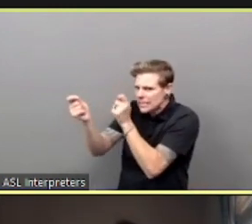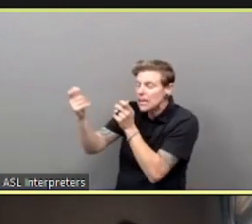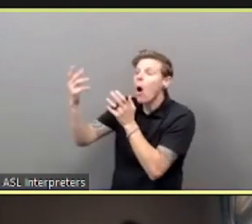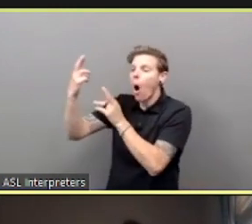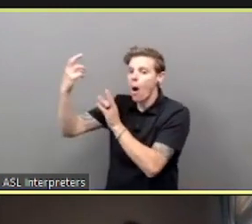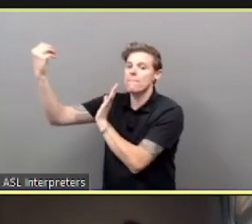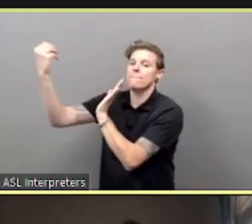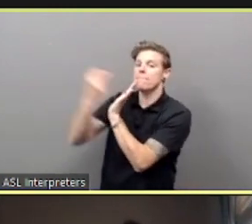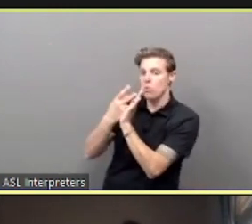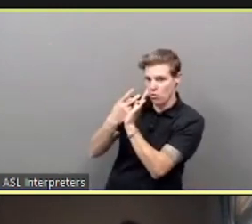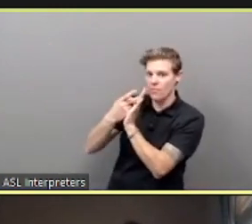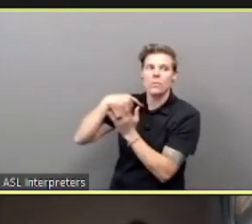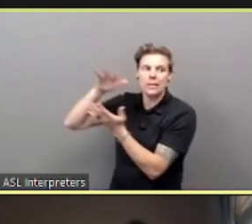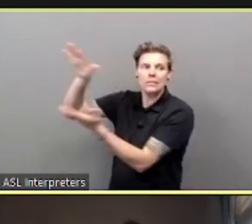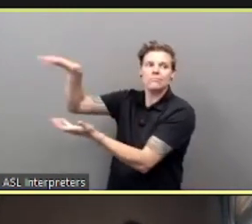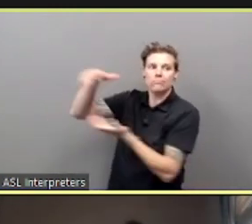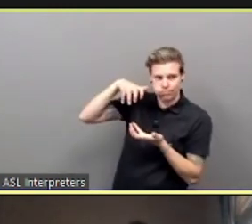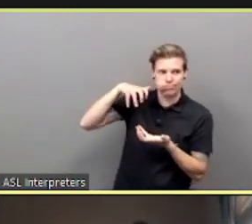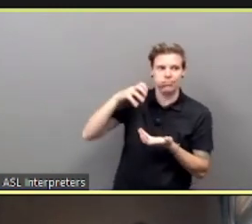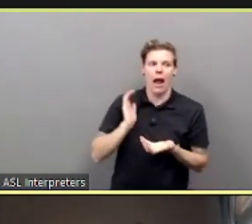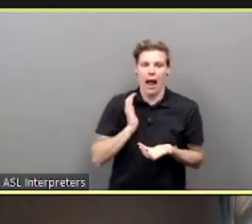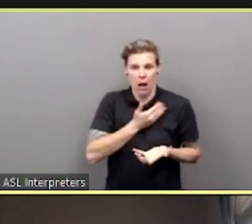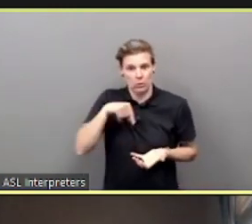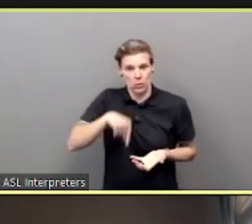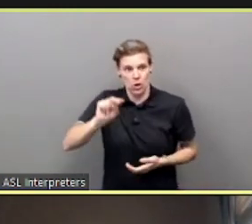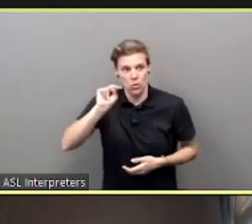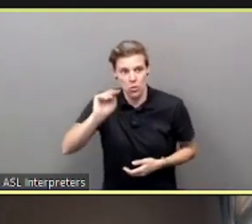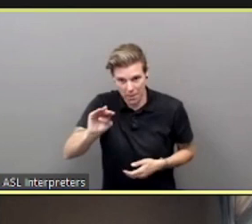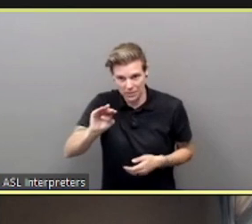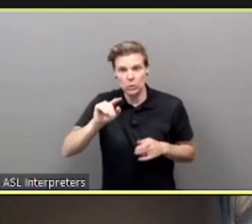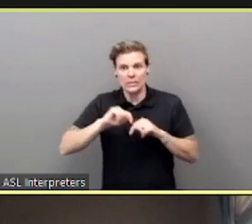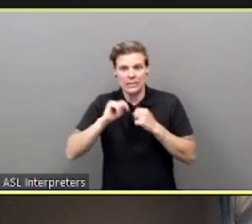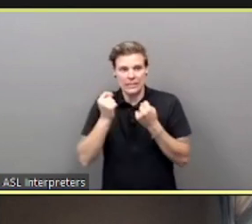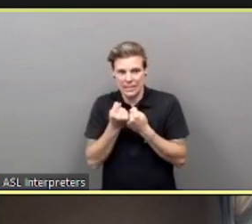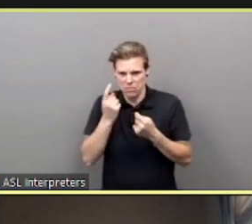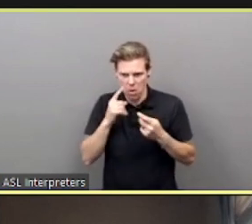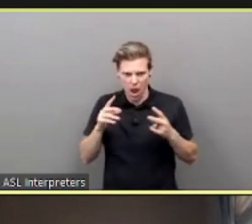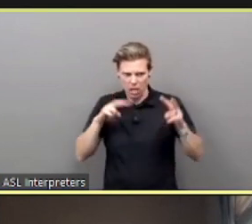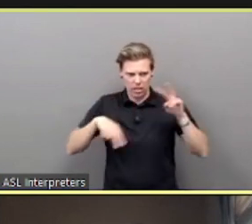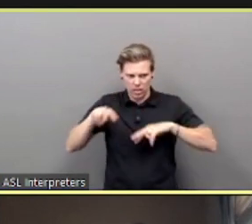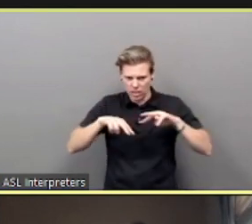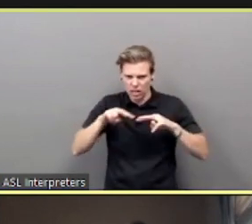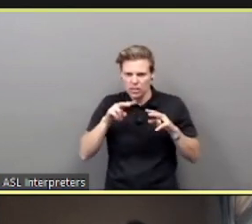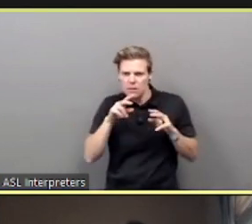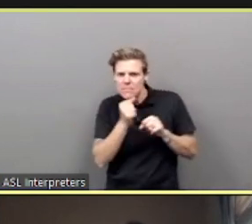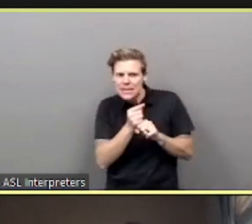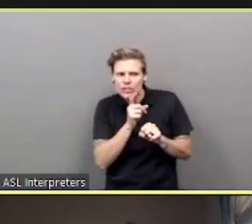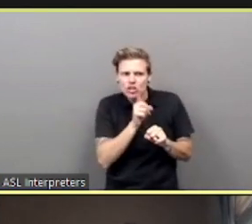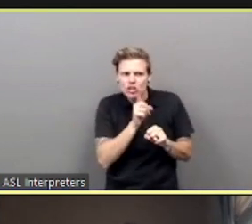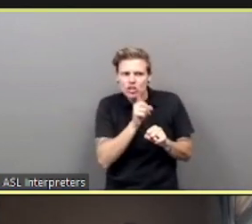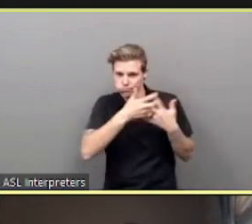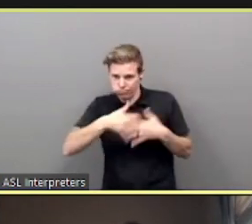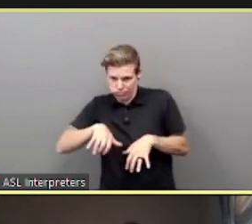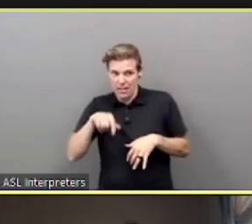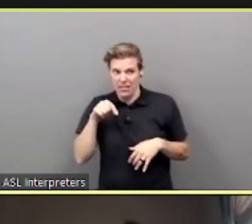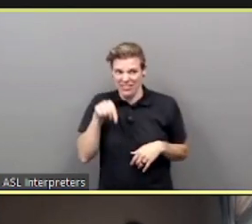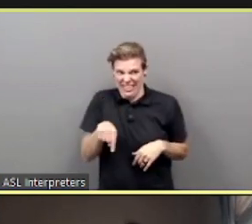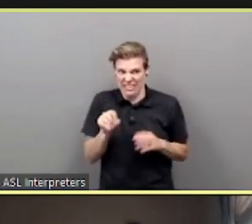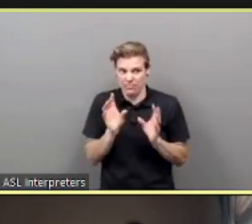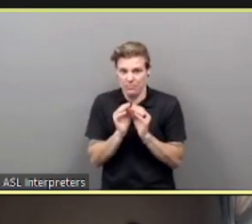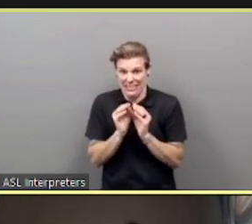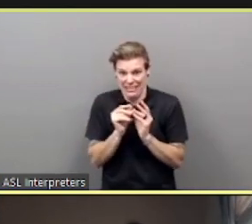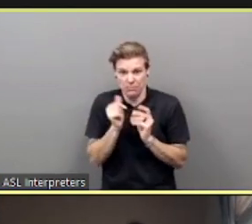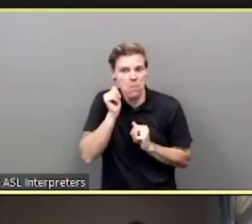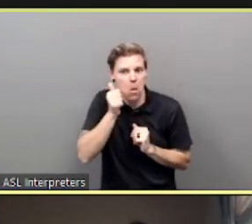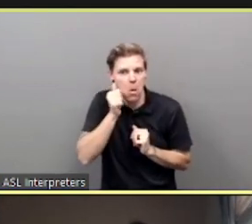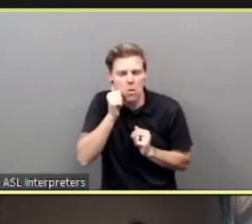it that same night, which is tomorrow night. Next slide. So you can see here, this is the